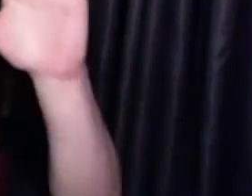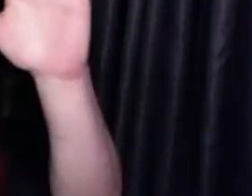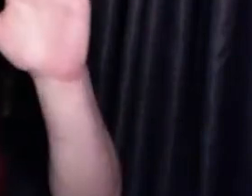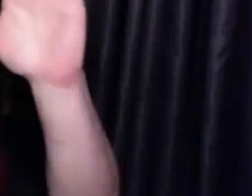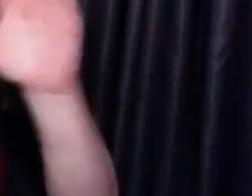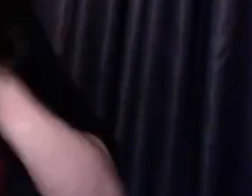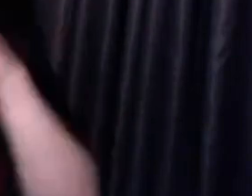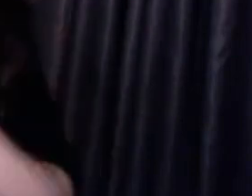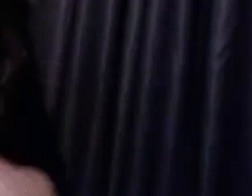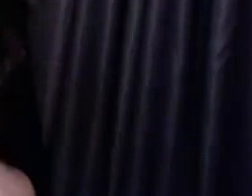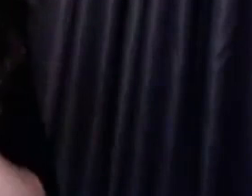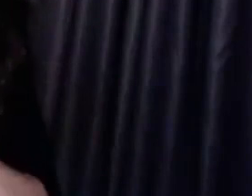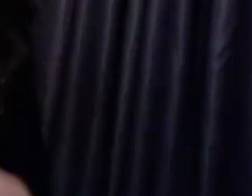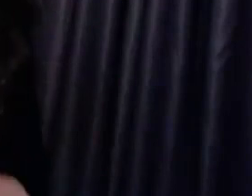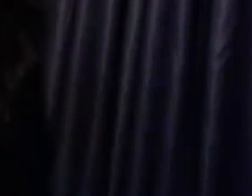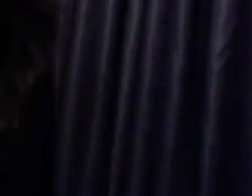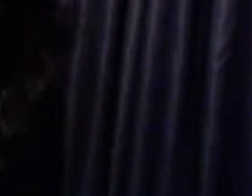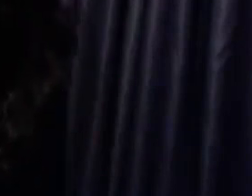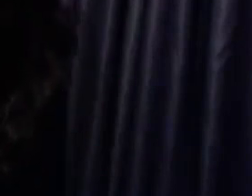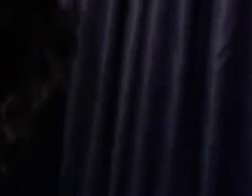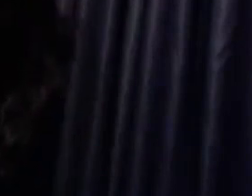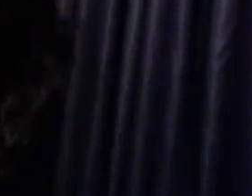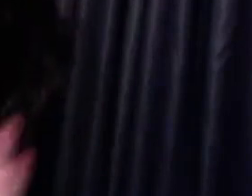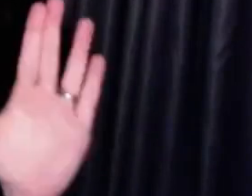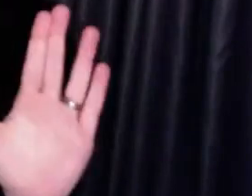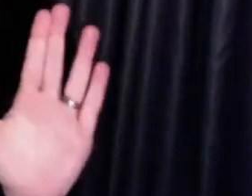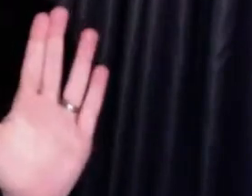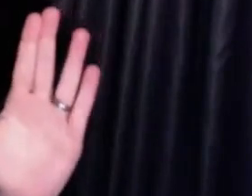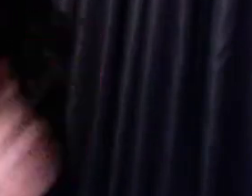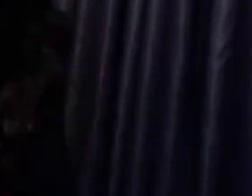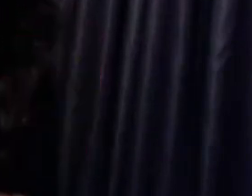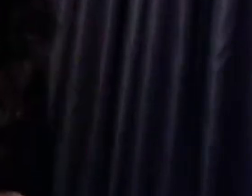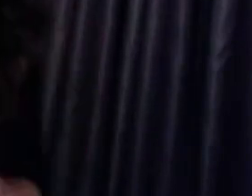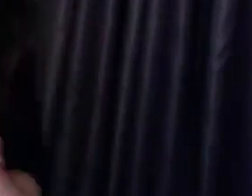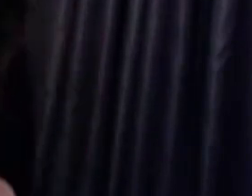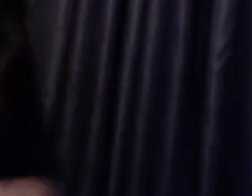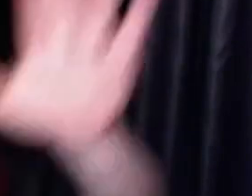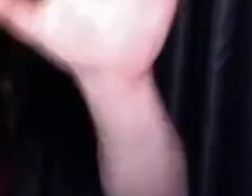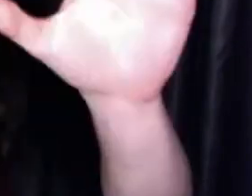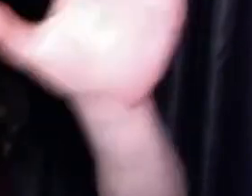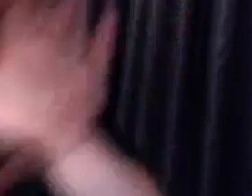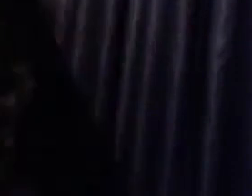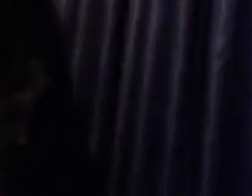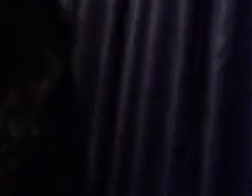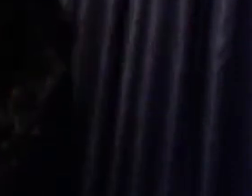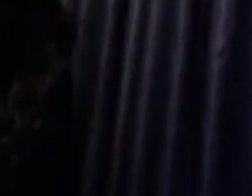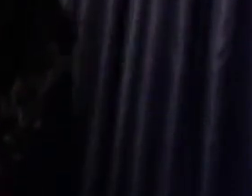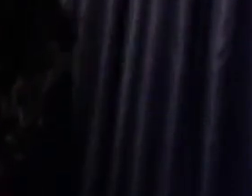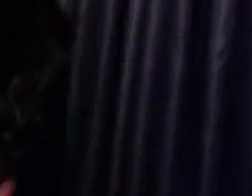have to, I mean, in the, with using the Zoom raise hand function.